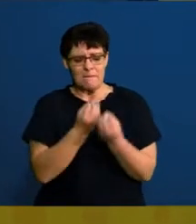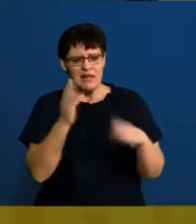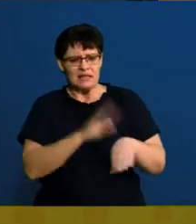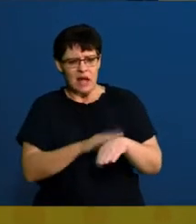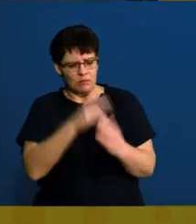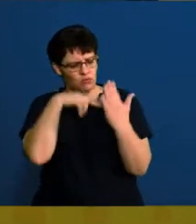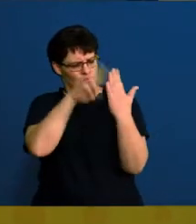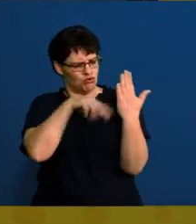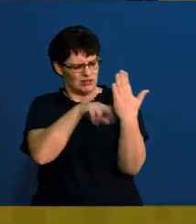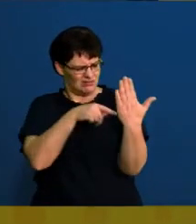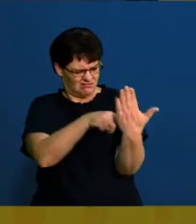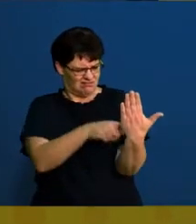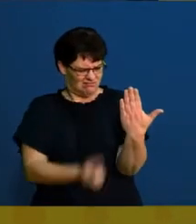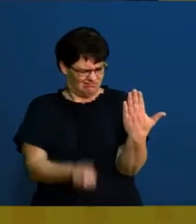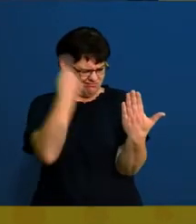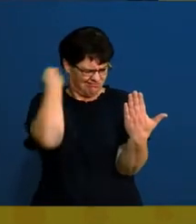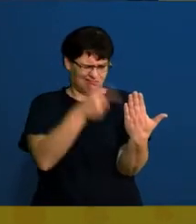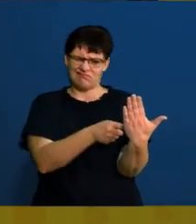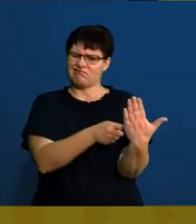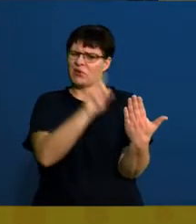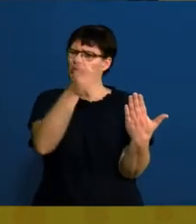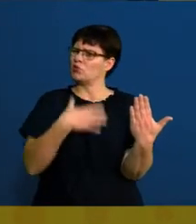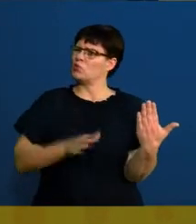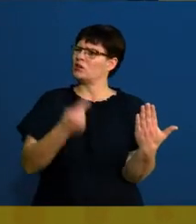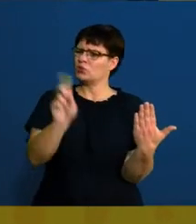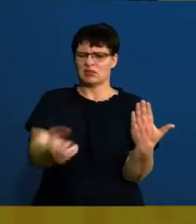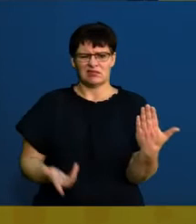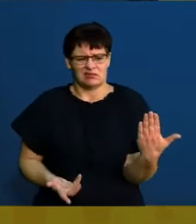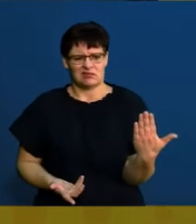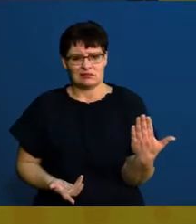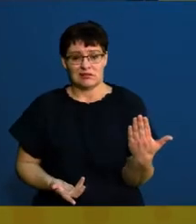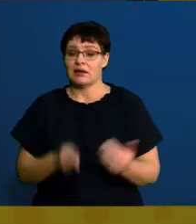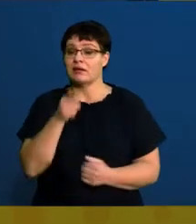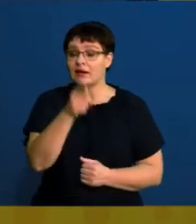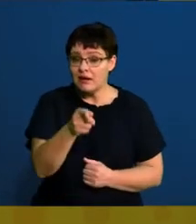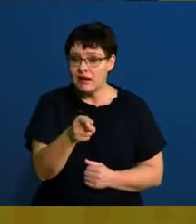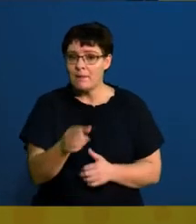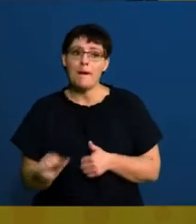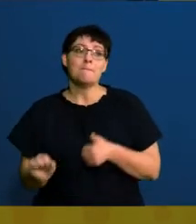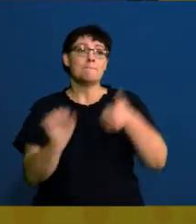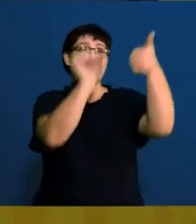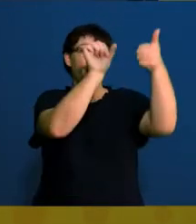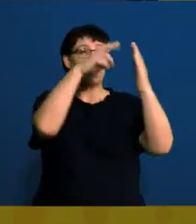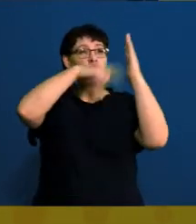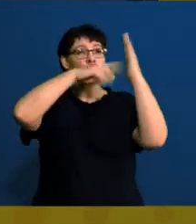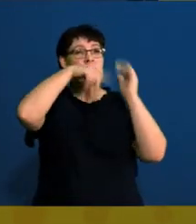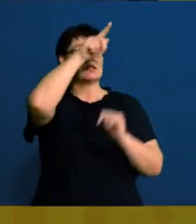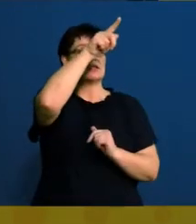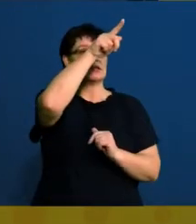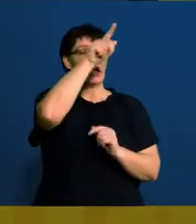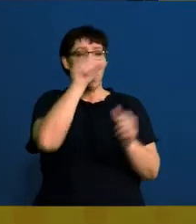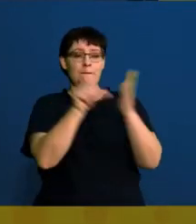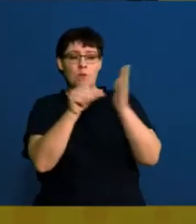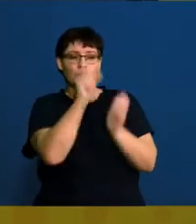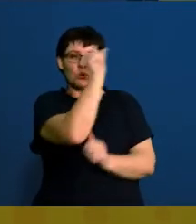get baffled because we don't understand what the question is asking. But if we go back to the text and we refer back to the